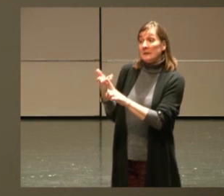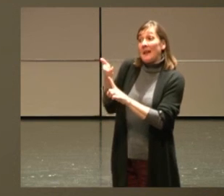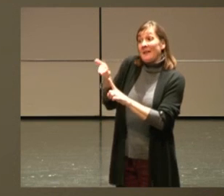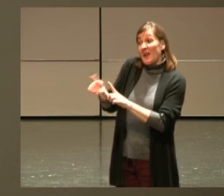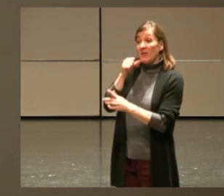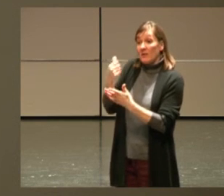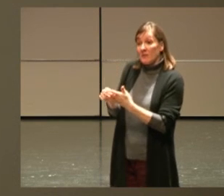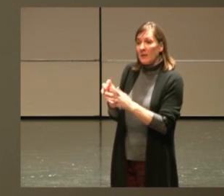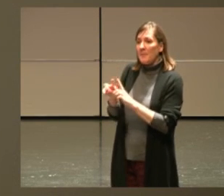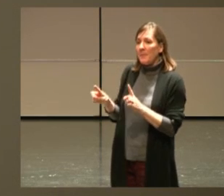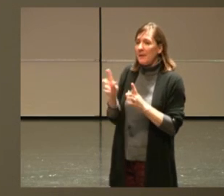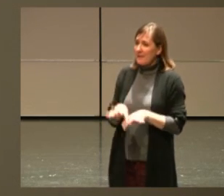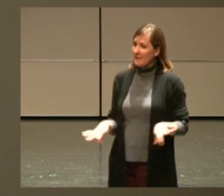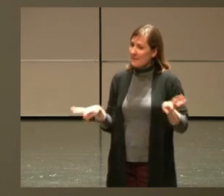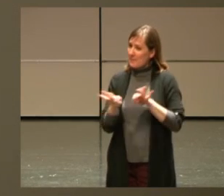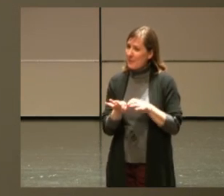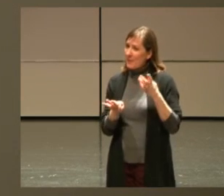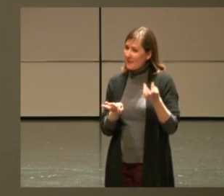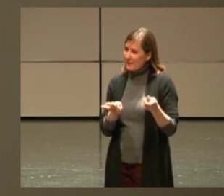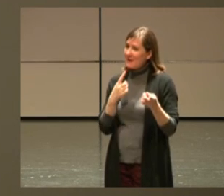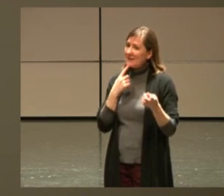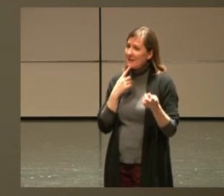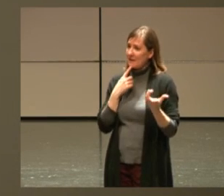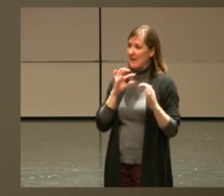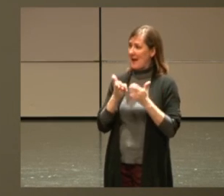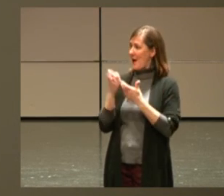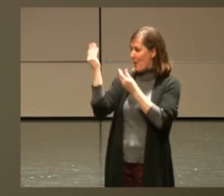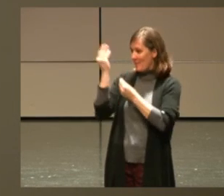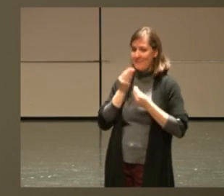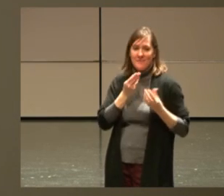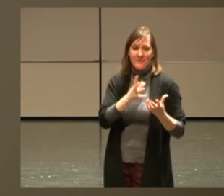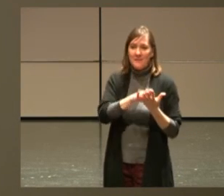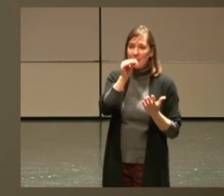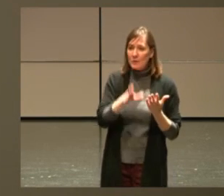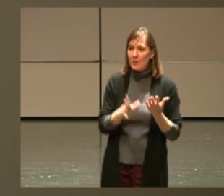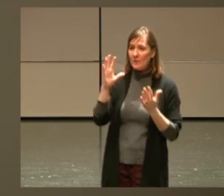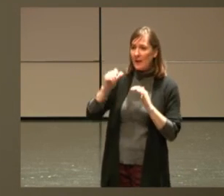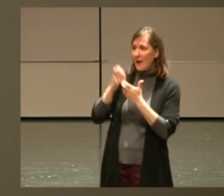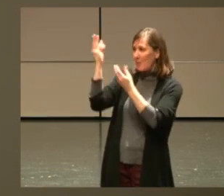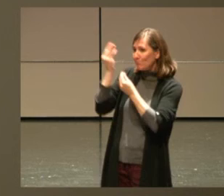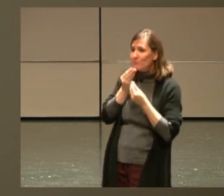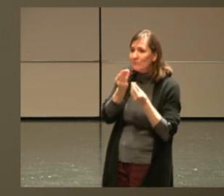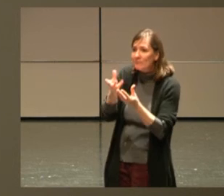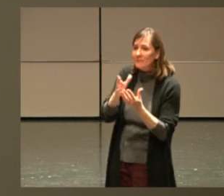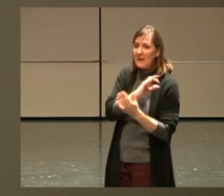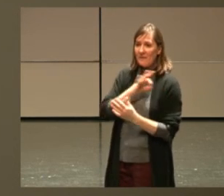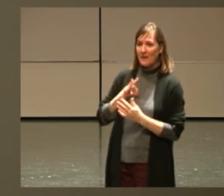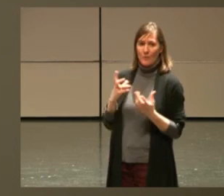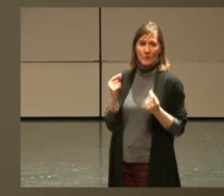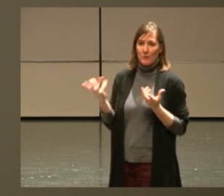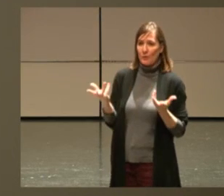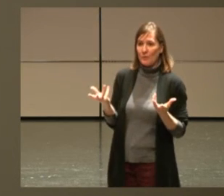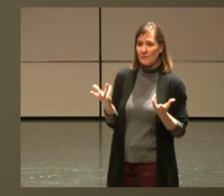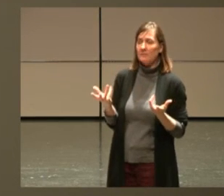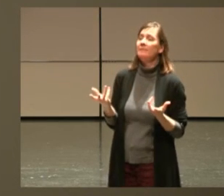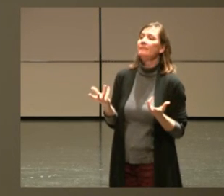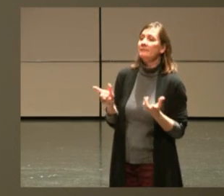question nailed it, what are we doing to educate our students and faculty and staff? And I'll go through specifically, we've had training